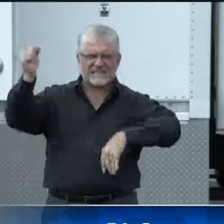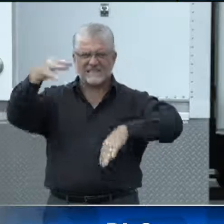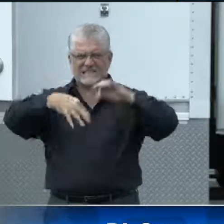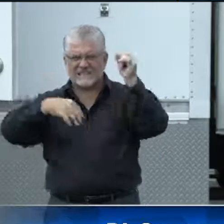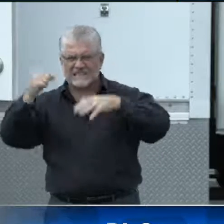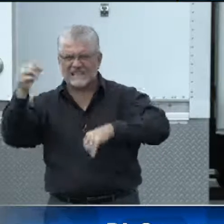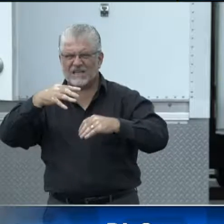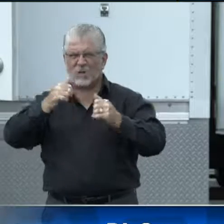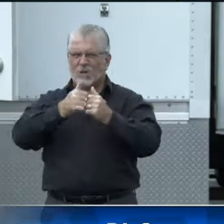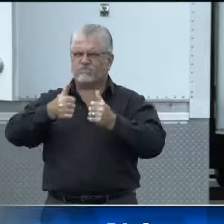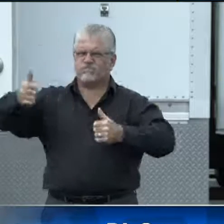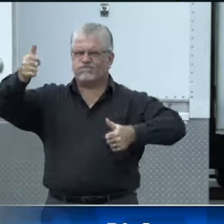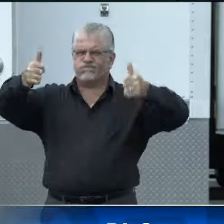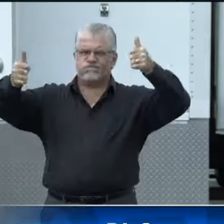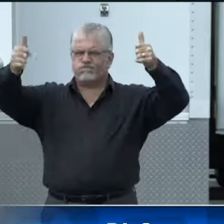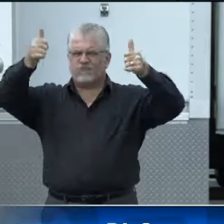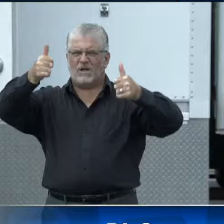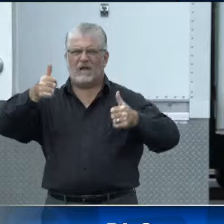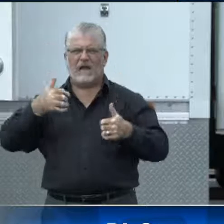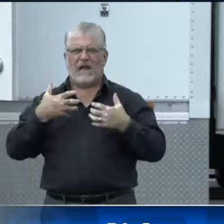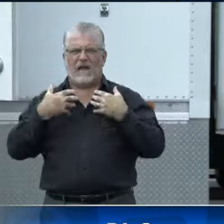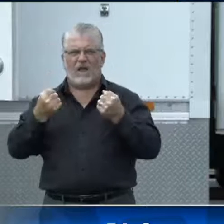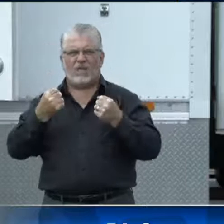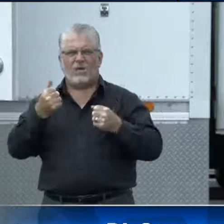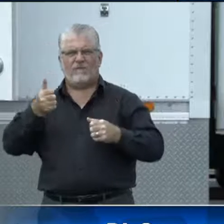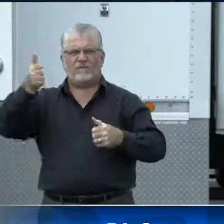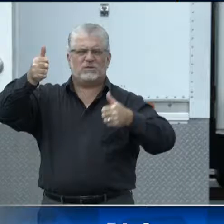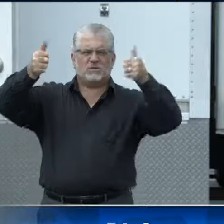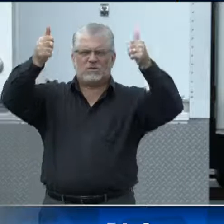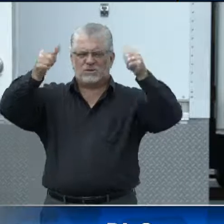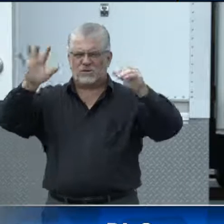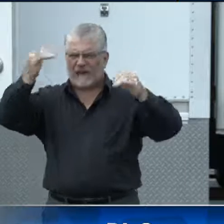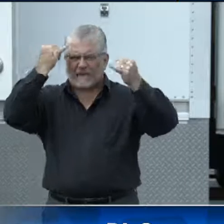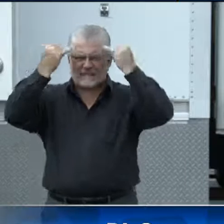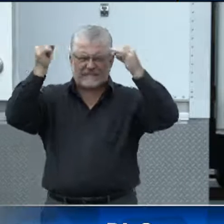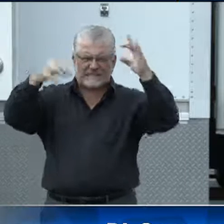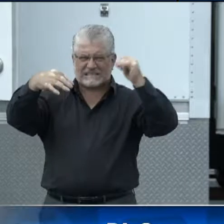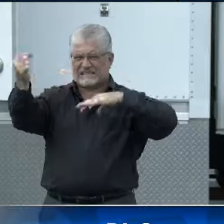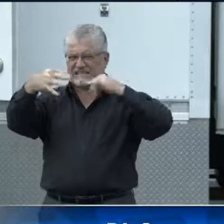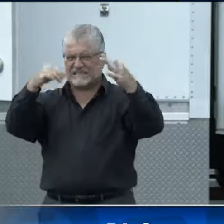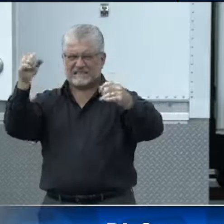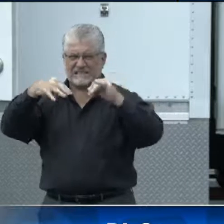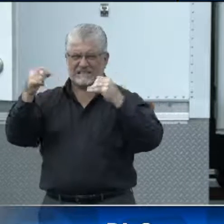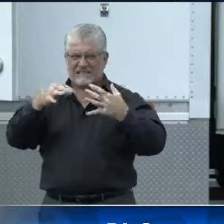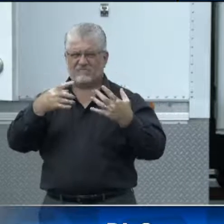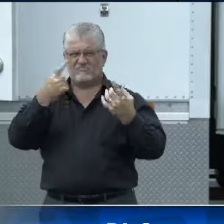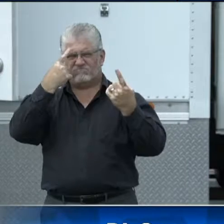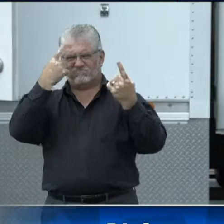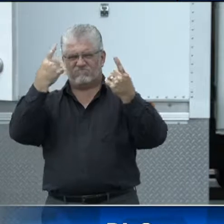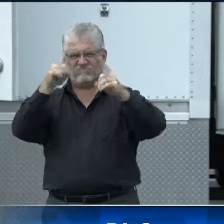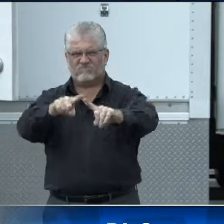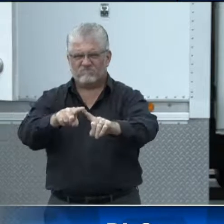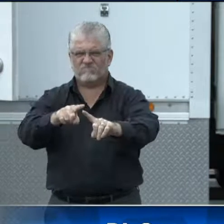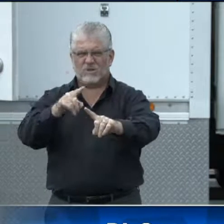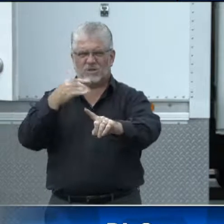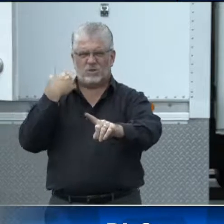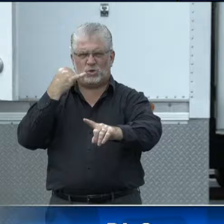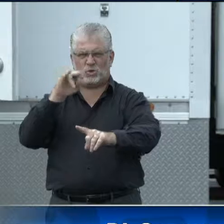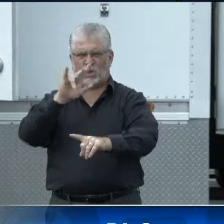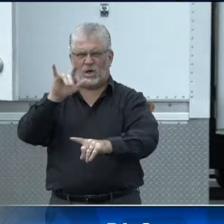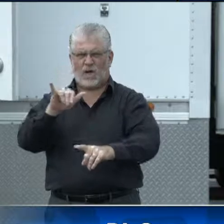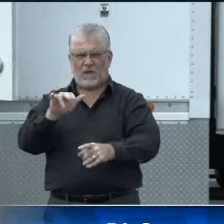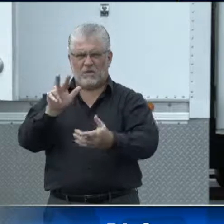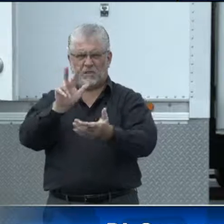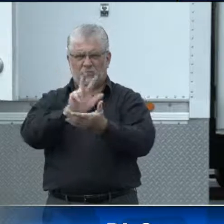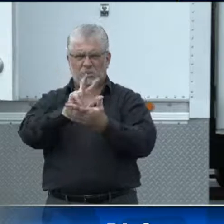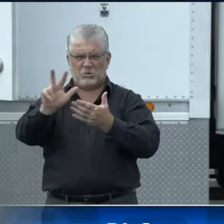state level to make this happen. And we came to an agreement sometime in July. So in less than 3 weeks, 3